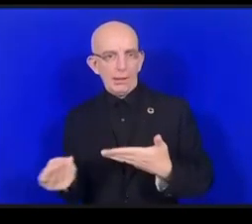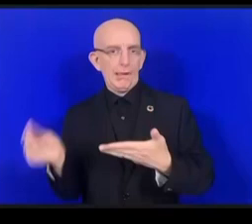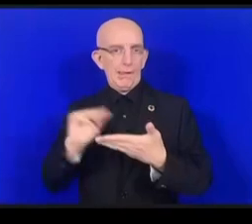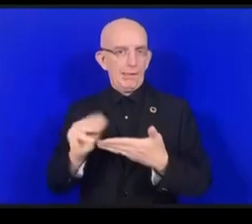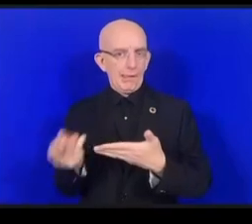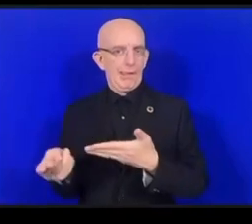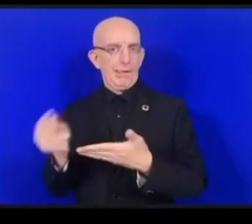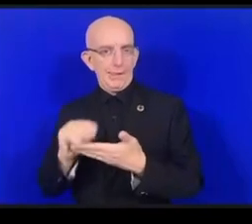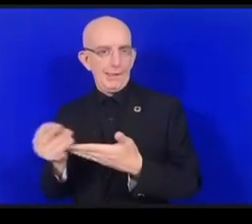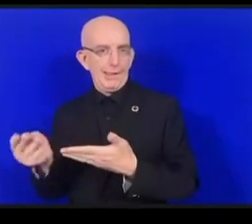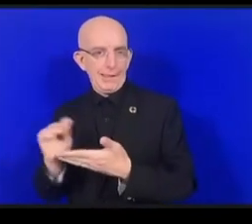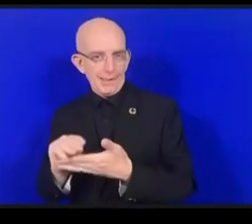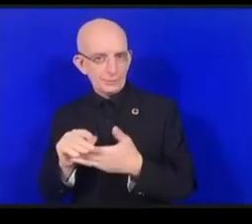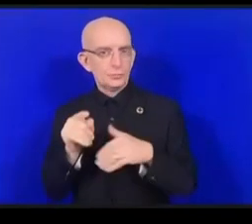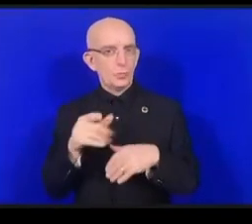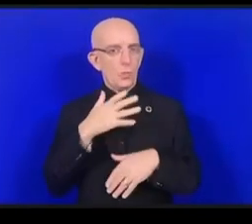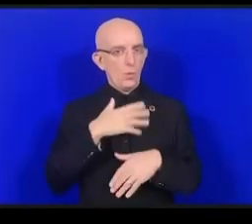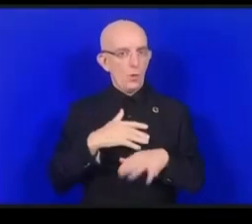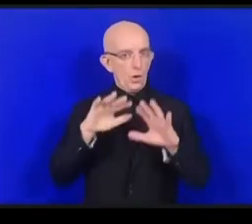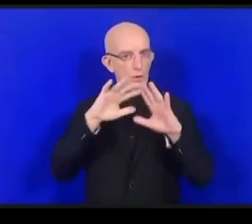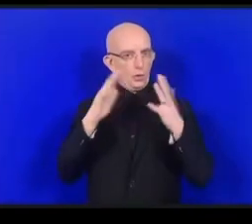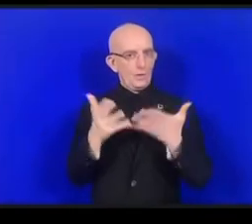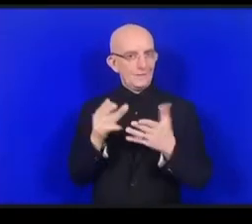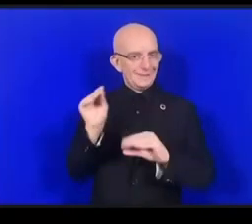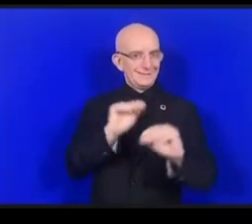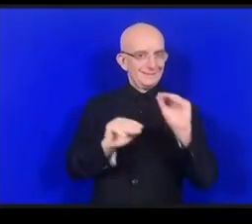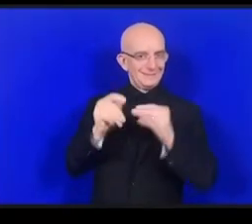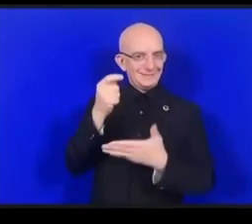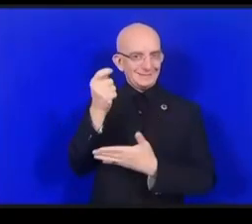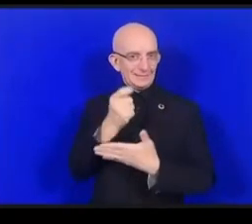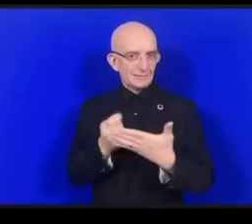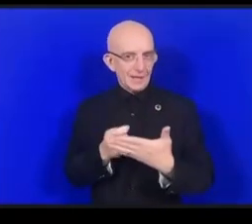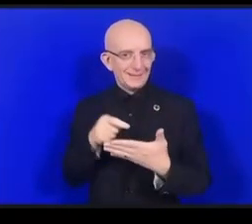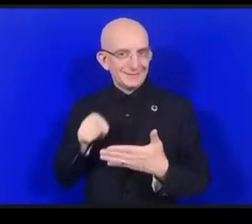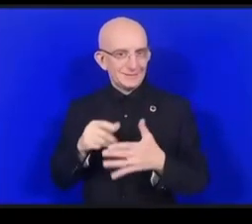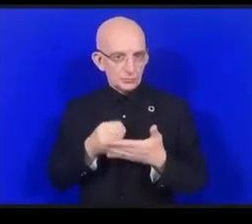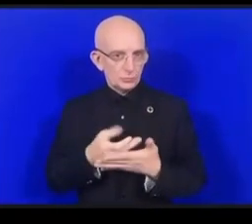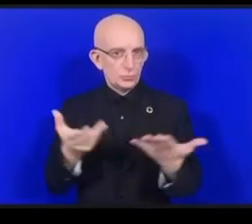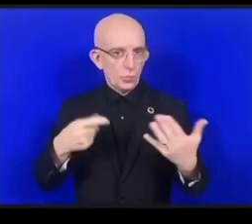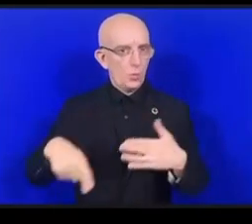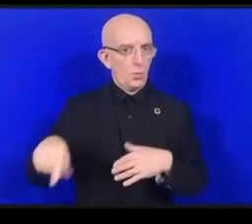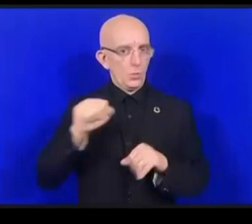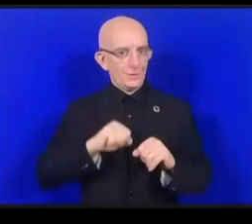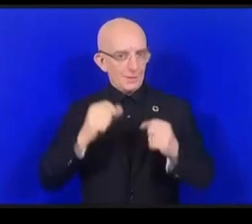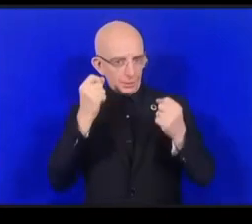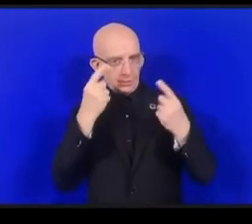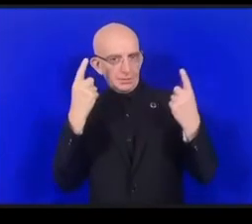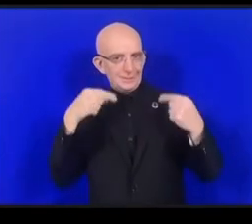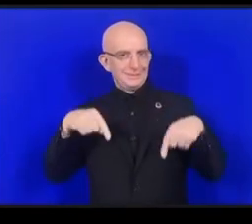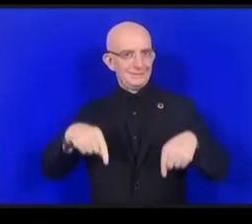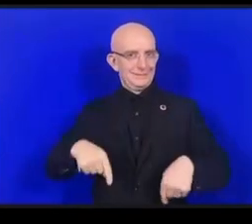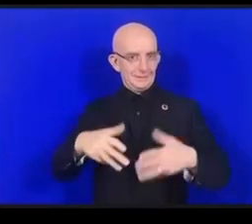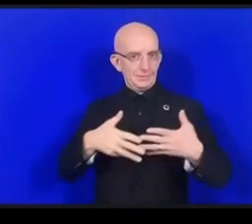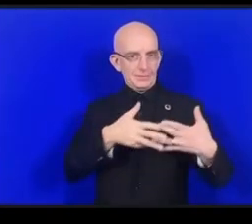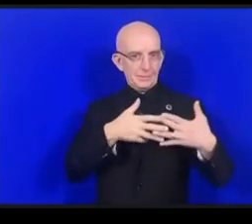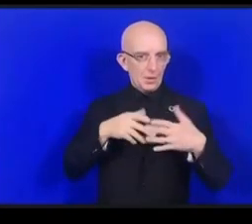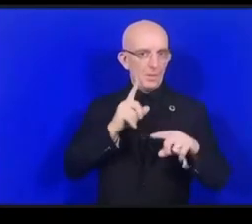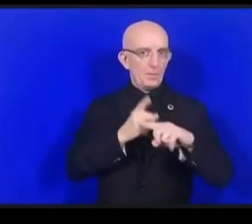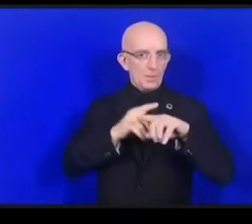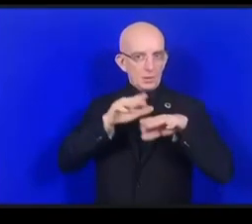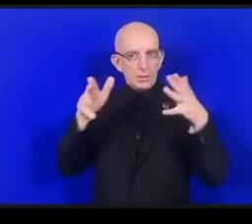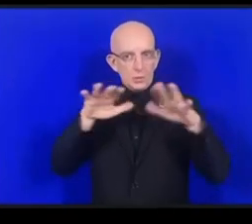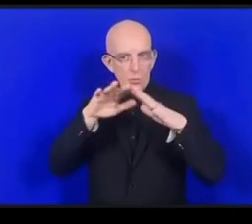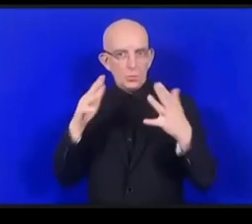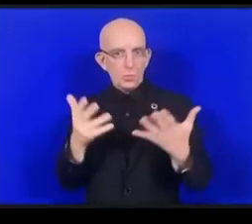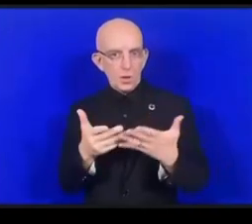about disability on a whole spectrum that is not necessarily device specific anymore. And that's what a lot of these